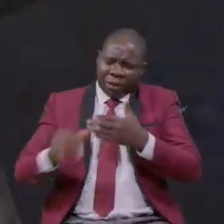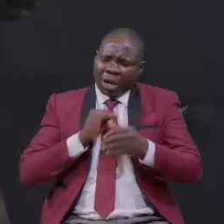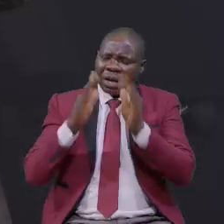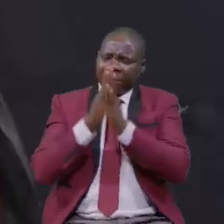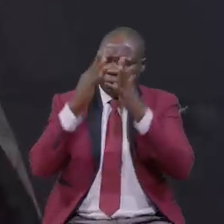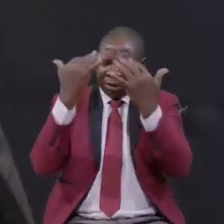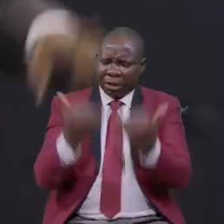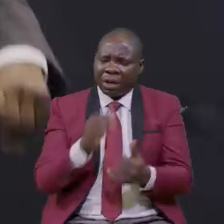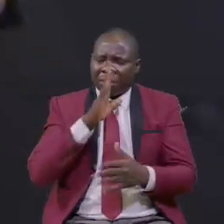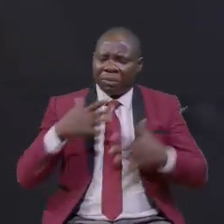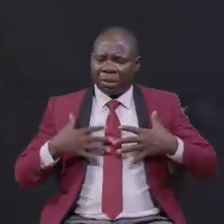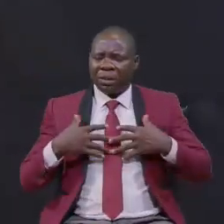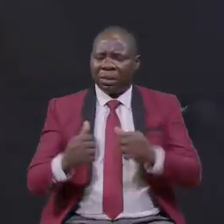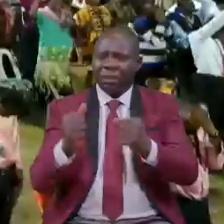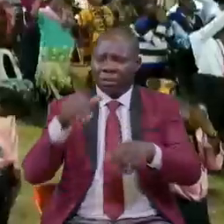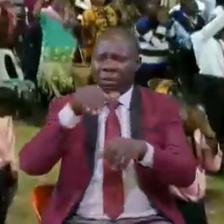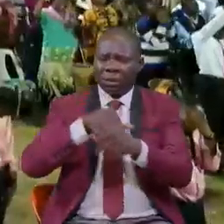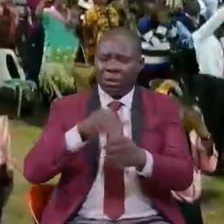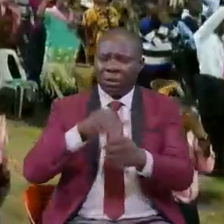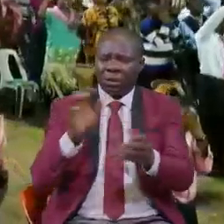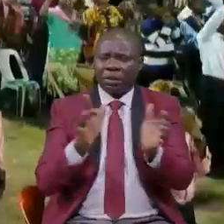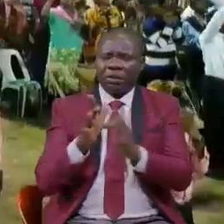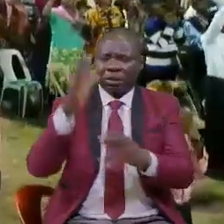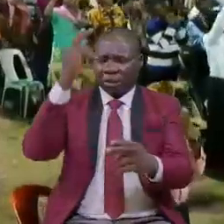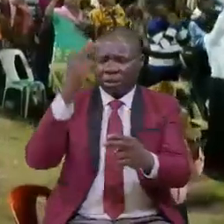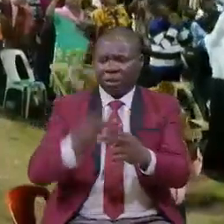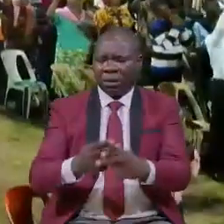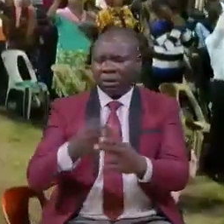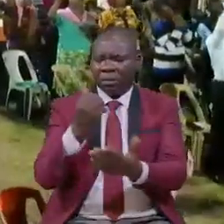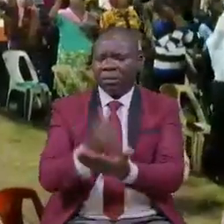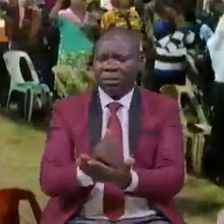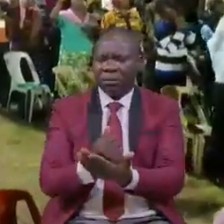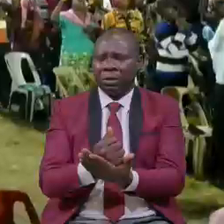be healed in Jesus' name.